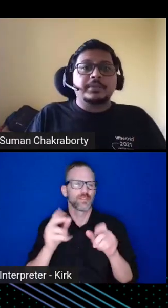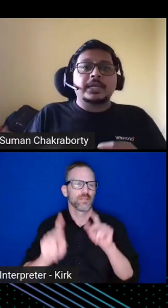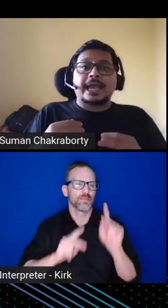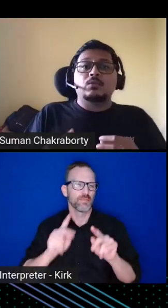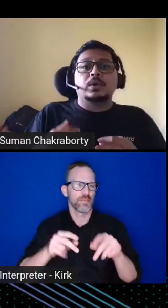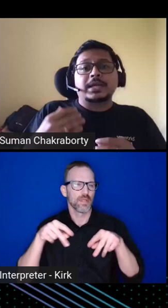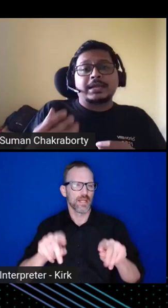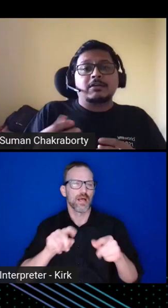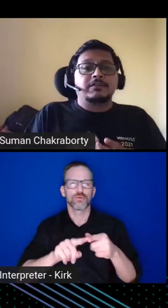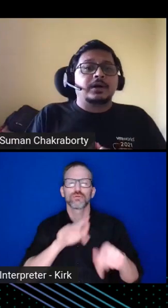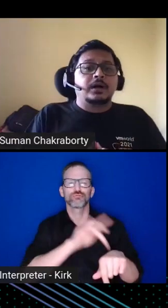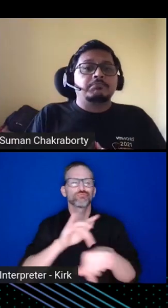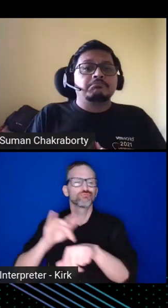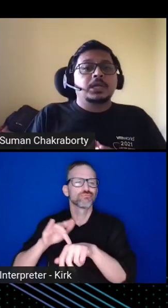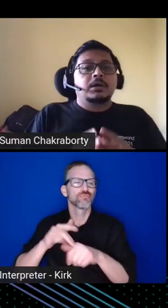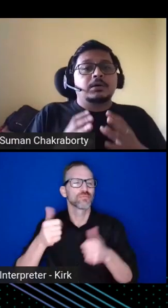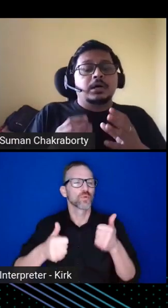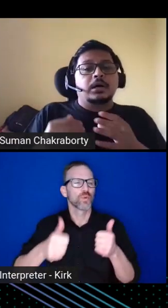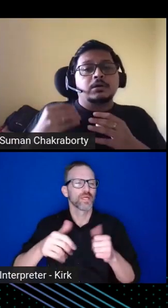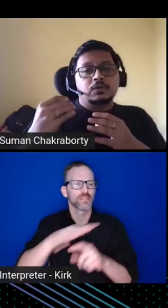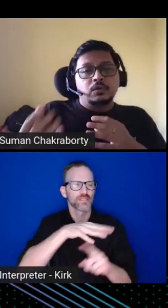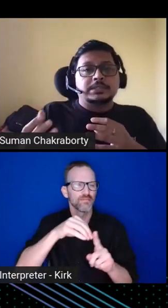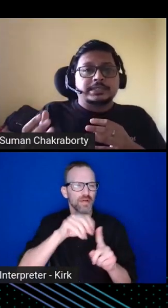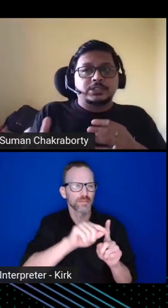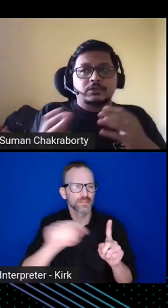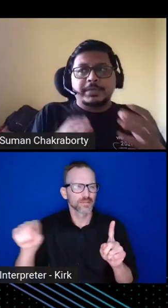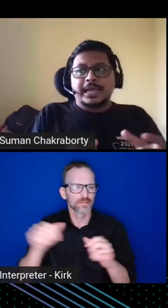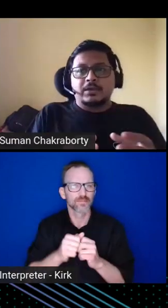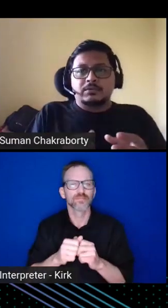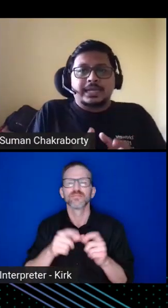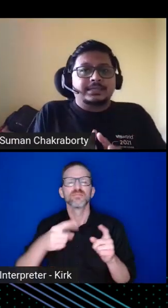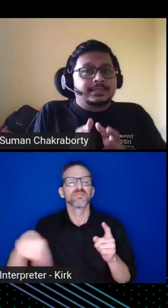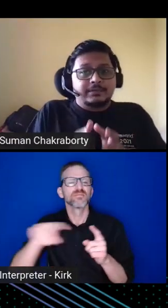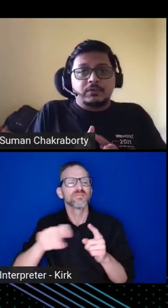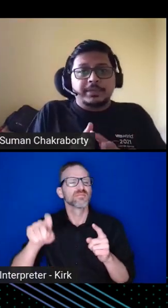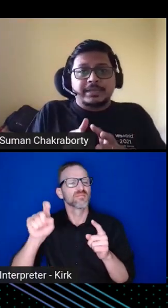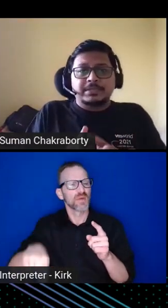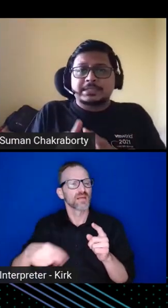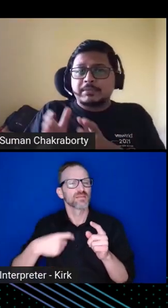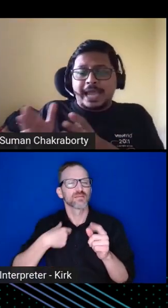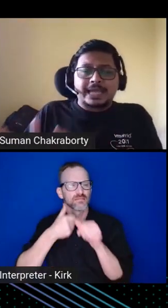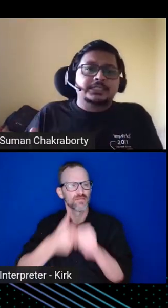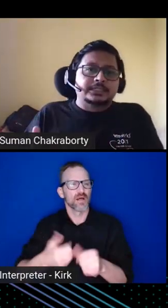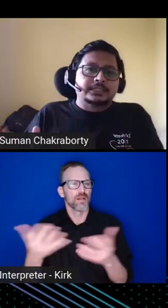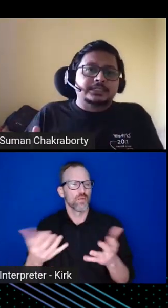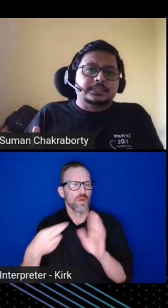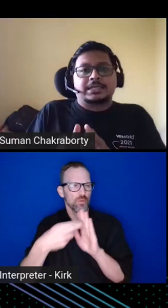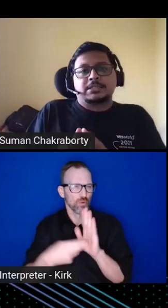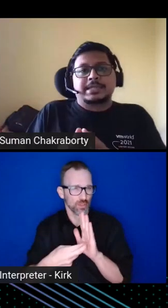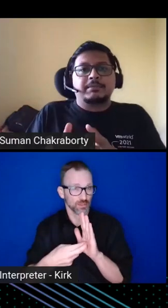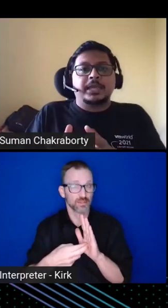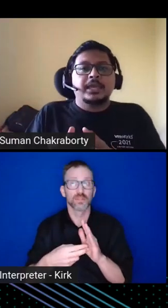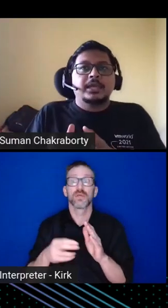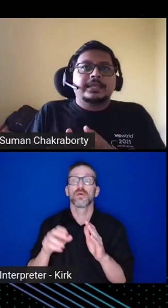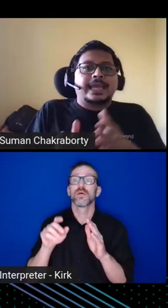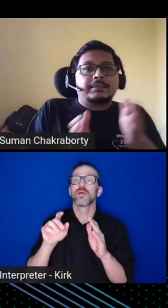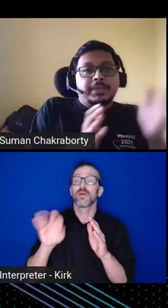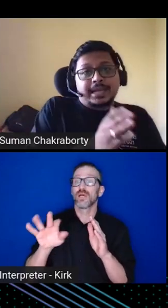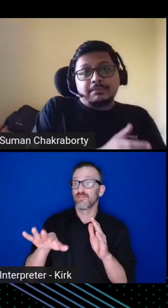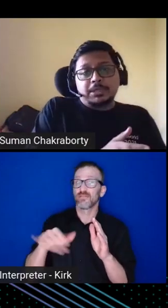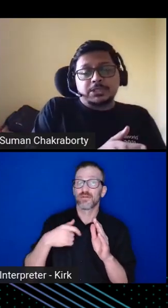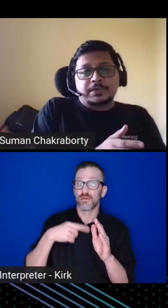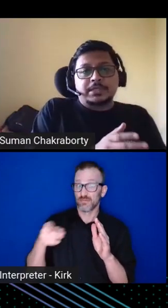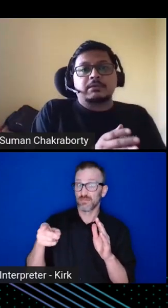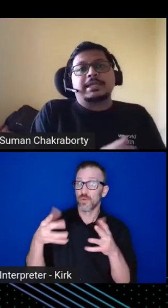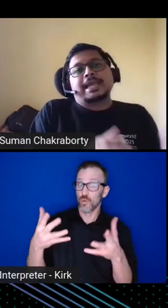your environment, and what kind of rules they should be allowed. Like they would be given some actions. So actions can be, they can be